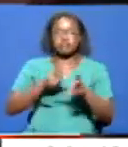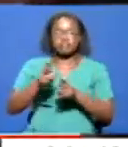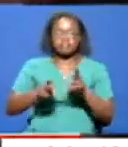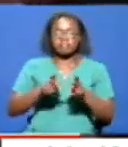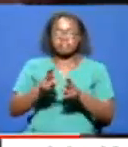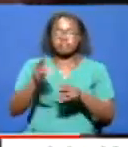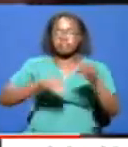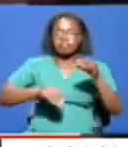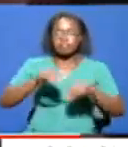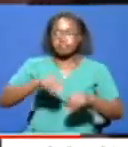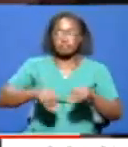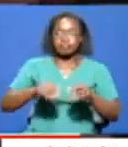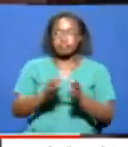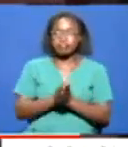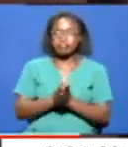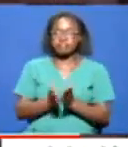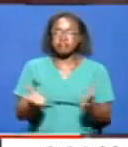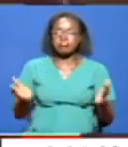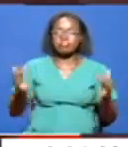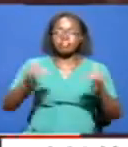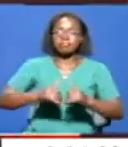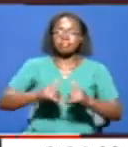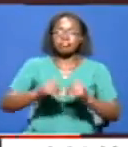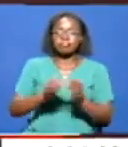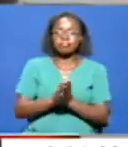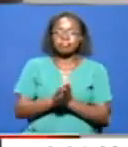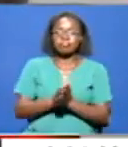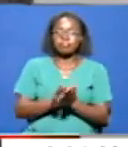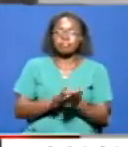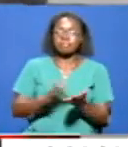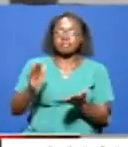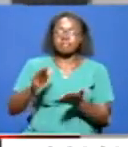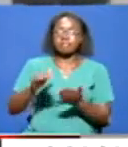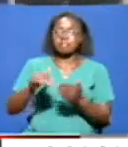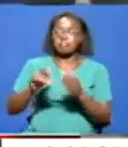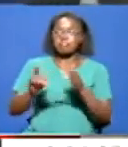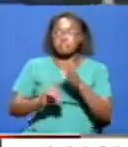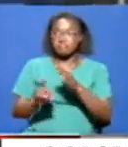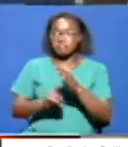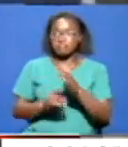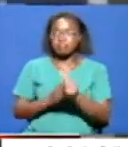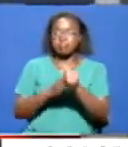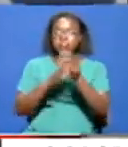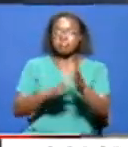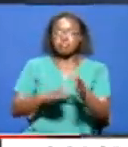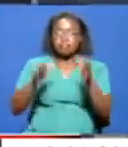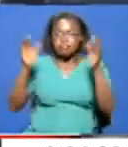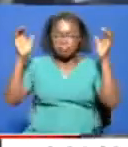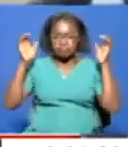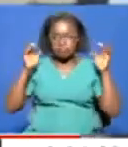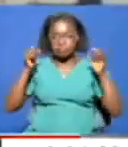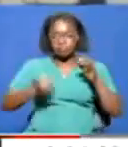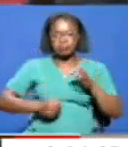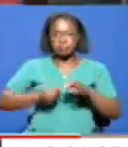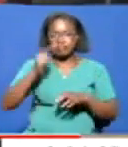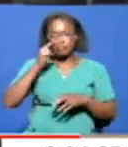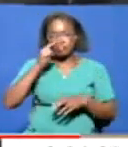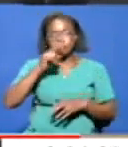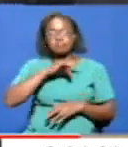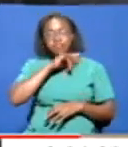Lodwar at a conference that brought together Glory Outreach Ministries church leaders from Ethiopia, South Sudan, Uganda,